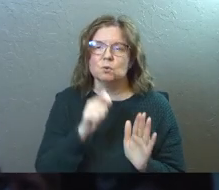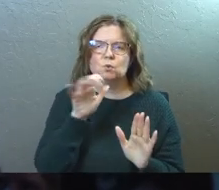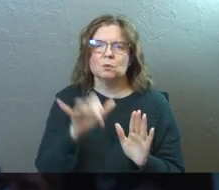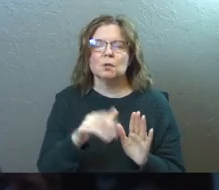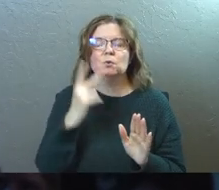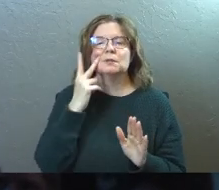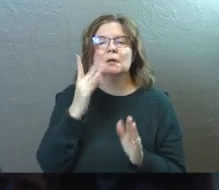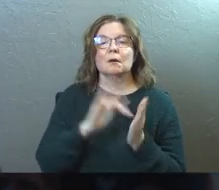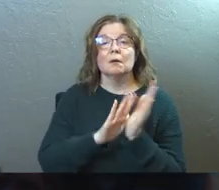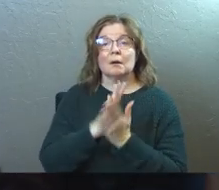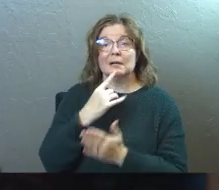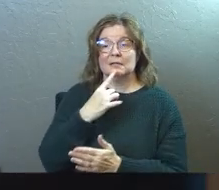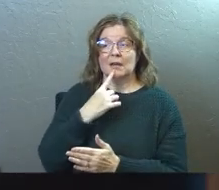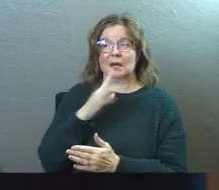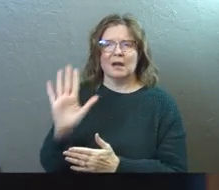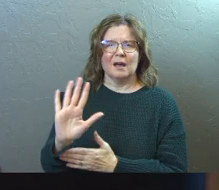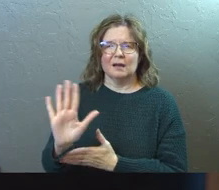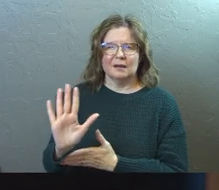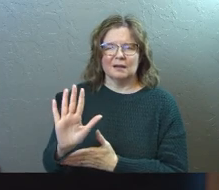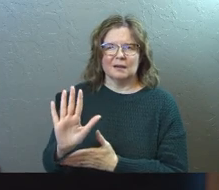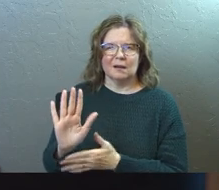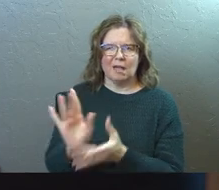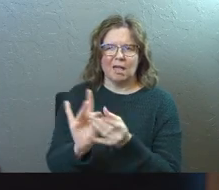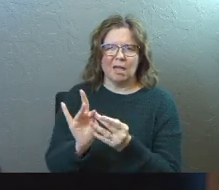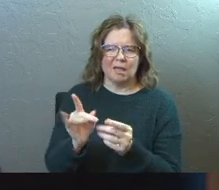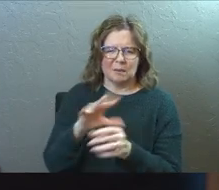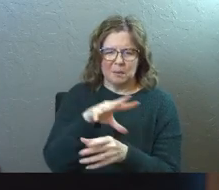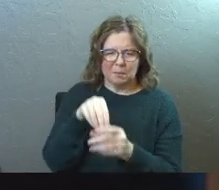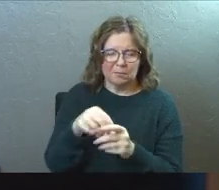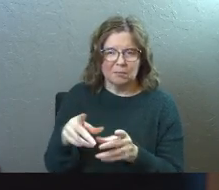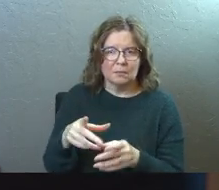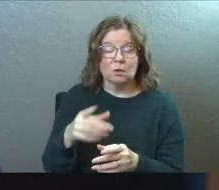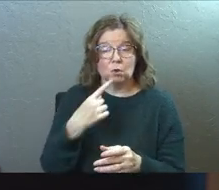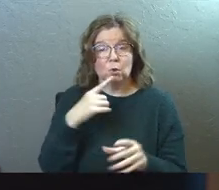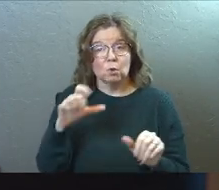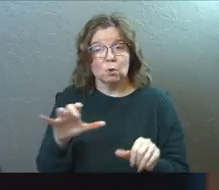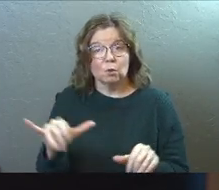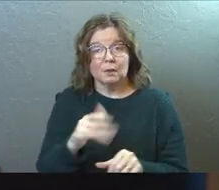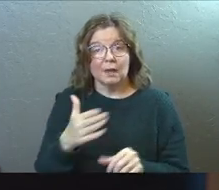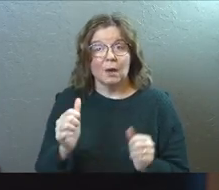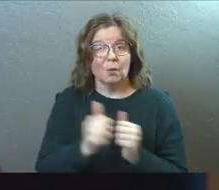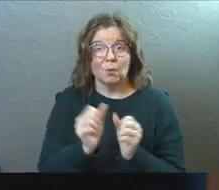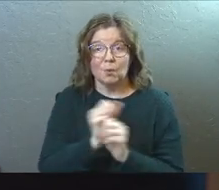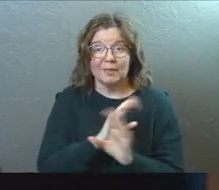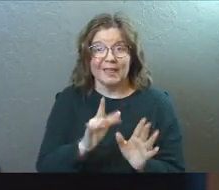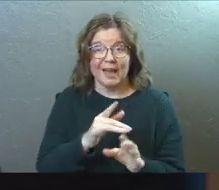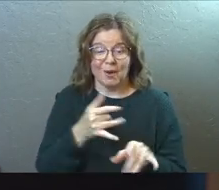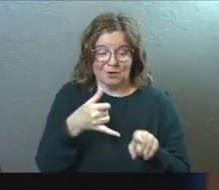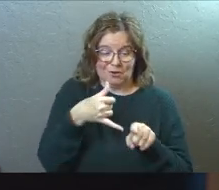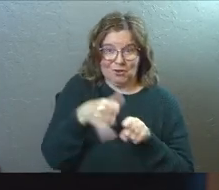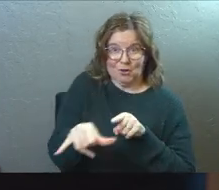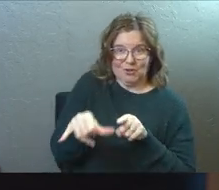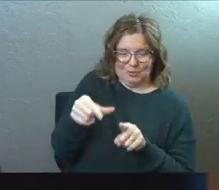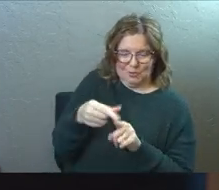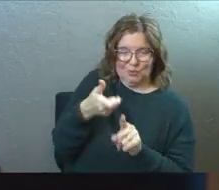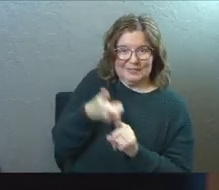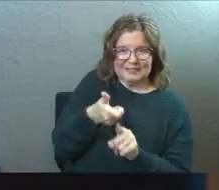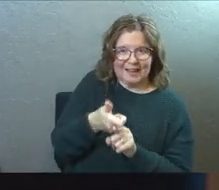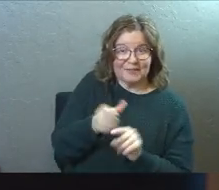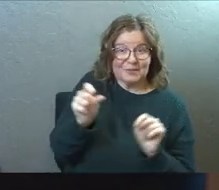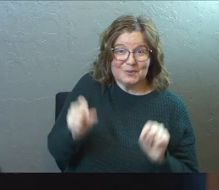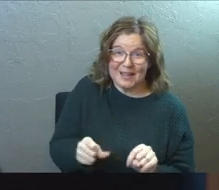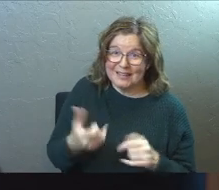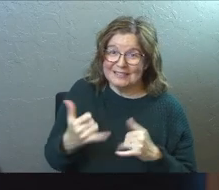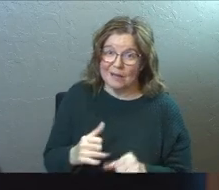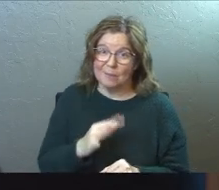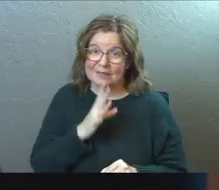can see why the Bible is saying don't go into those places. And you can do that stuff without curse words, by the way. It's